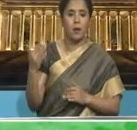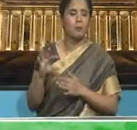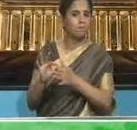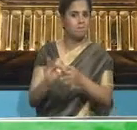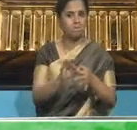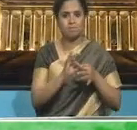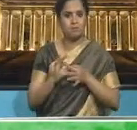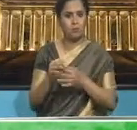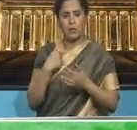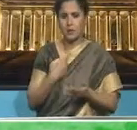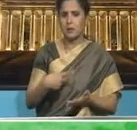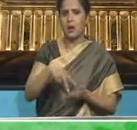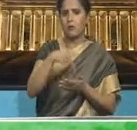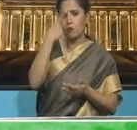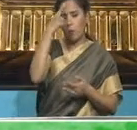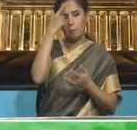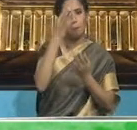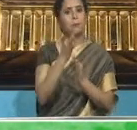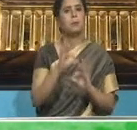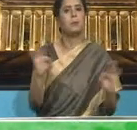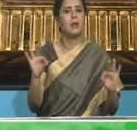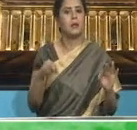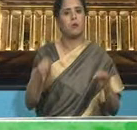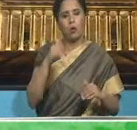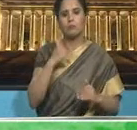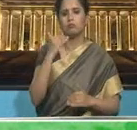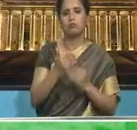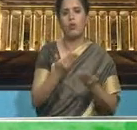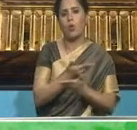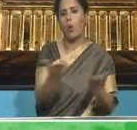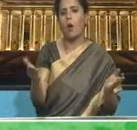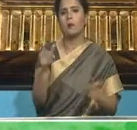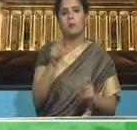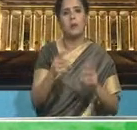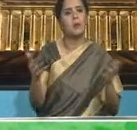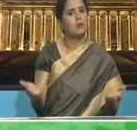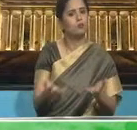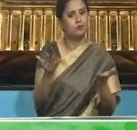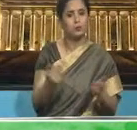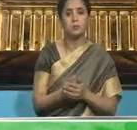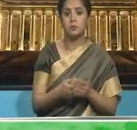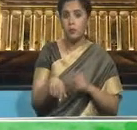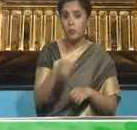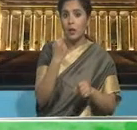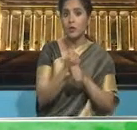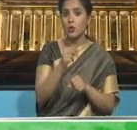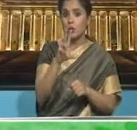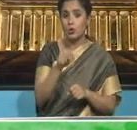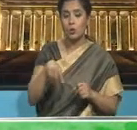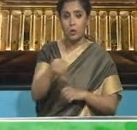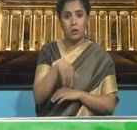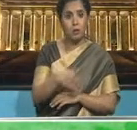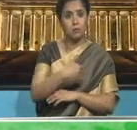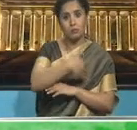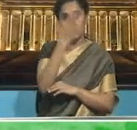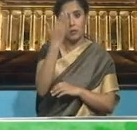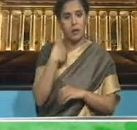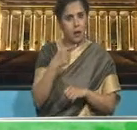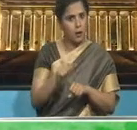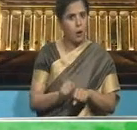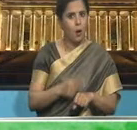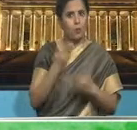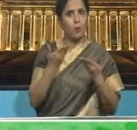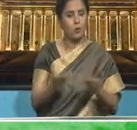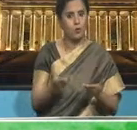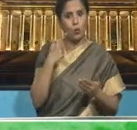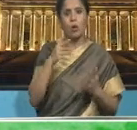we stand for peace and prosperity of all. Thus, the G20 presidency is an opportunity